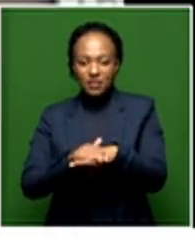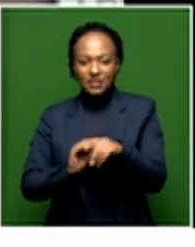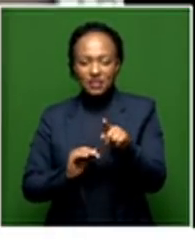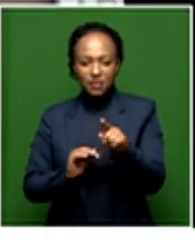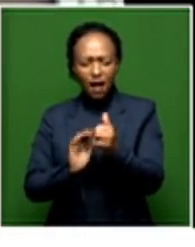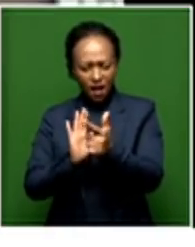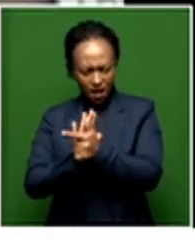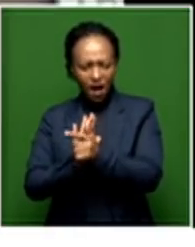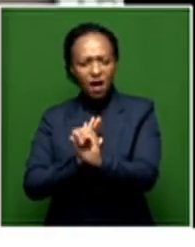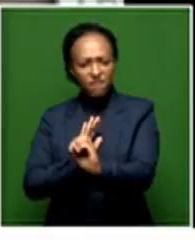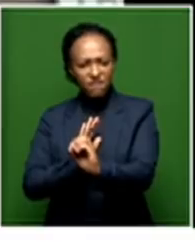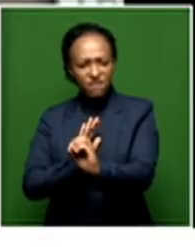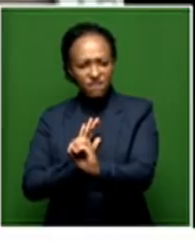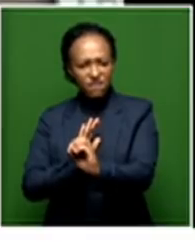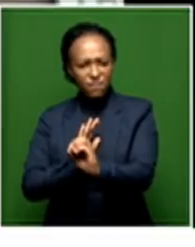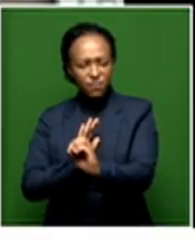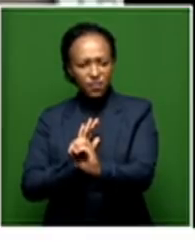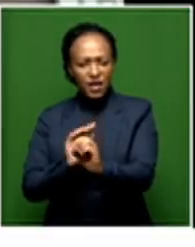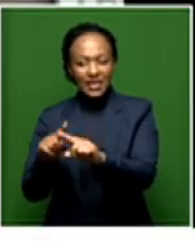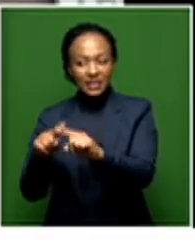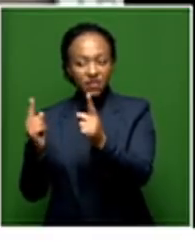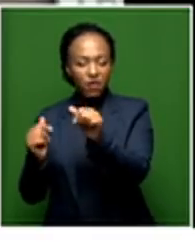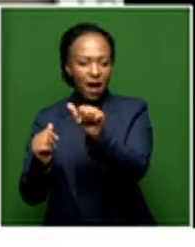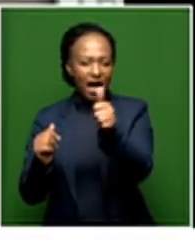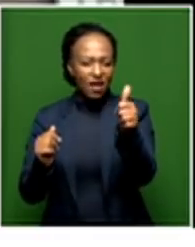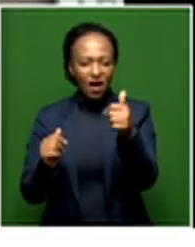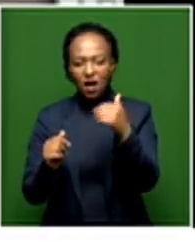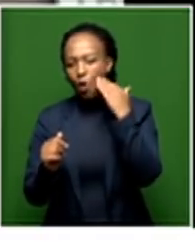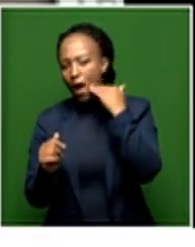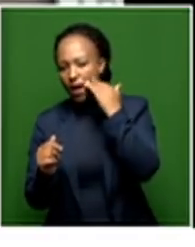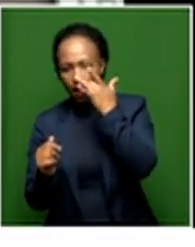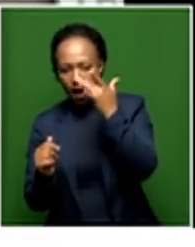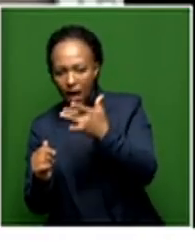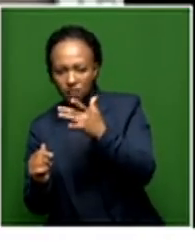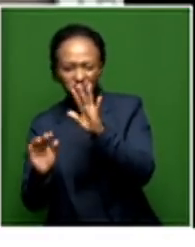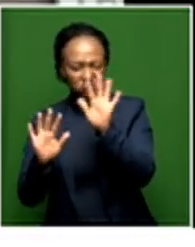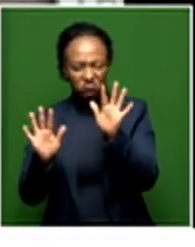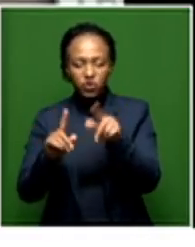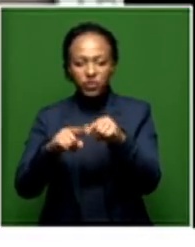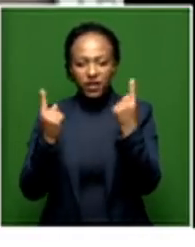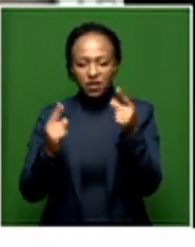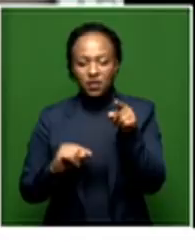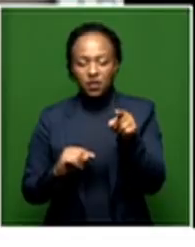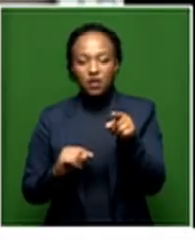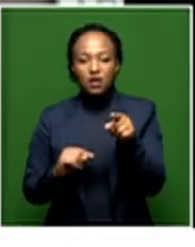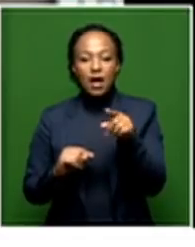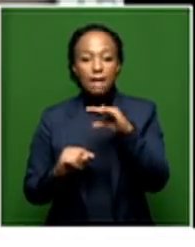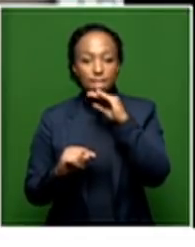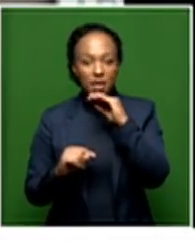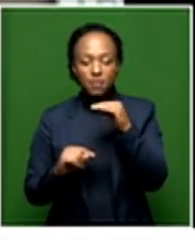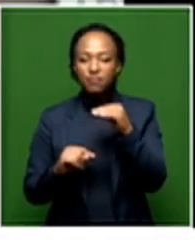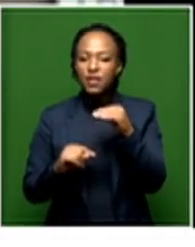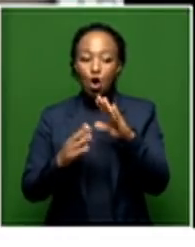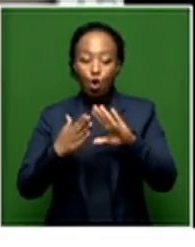legal consequences different from other races in similar marriages. In this case, those marriages would be out of community